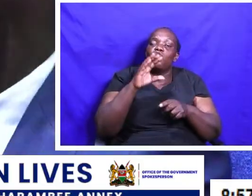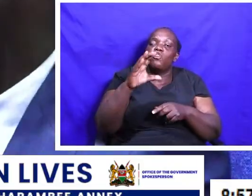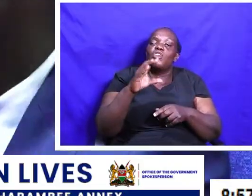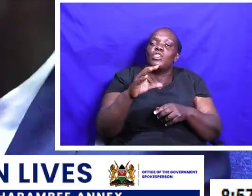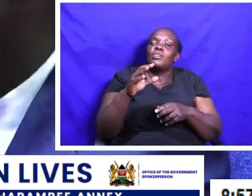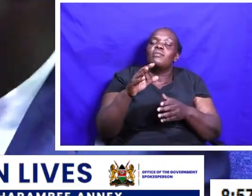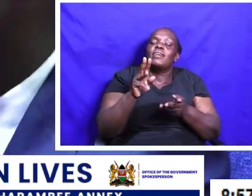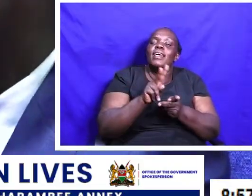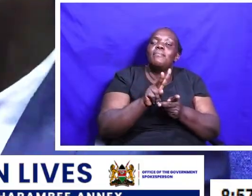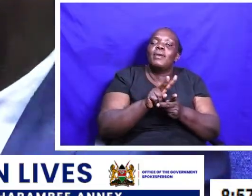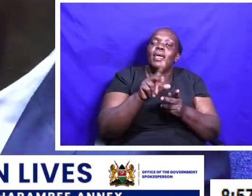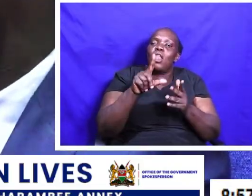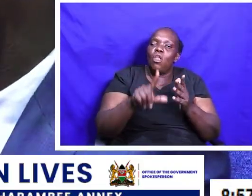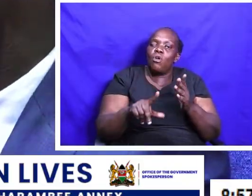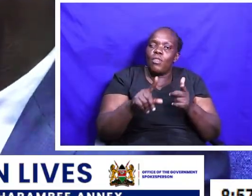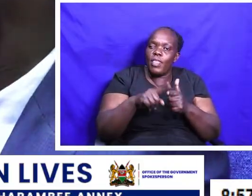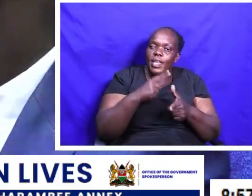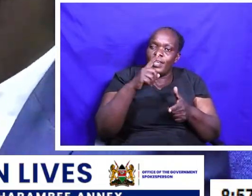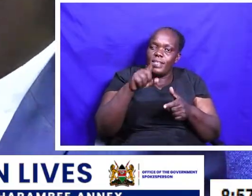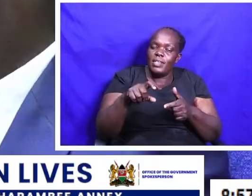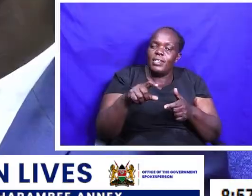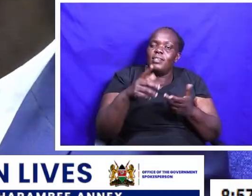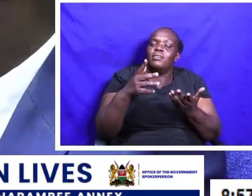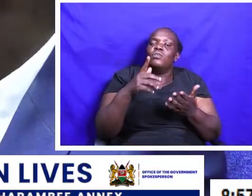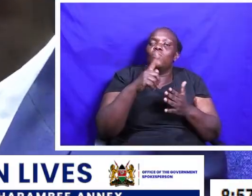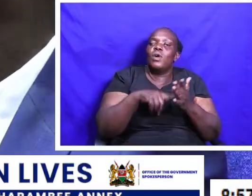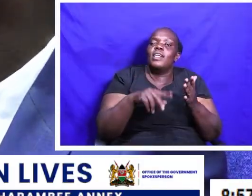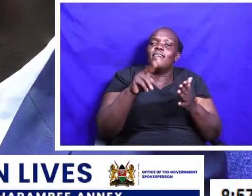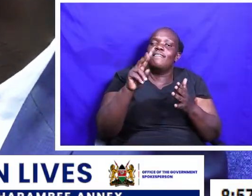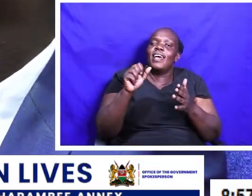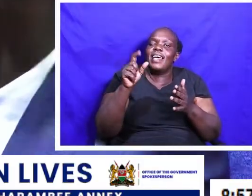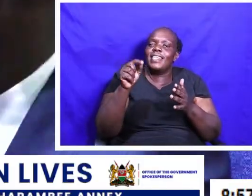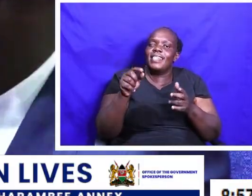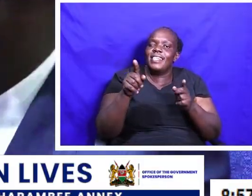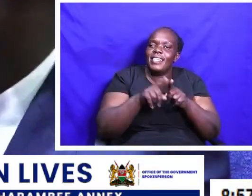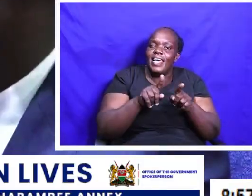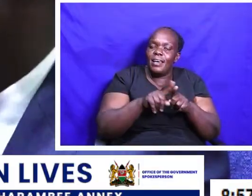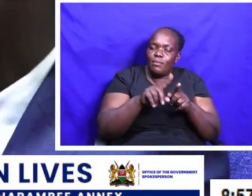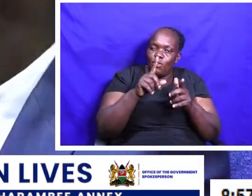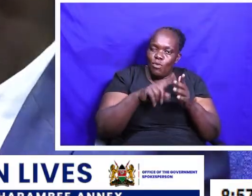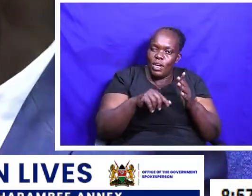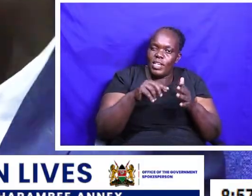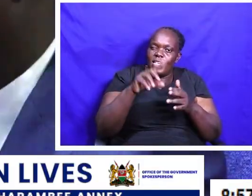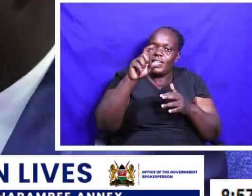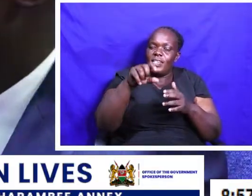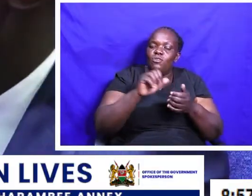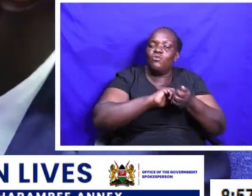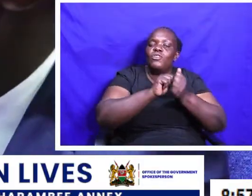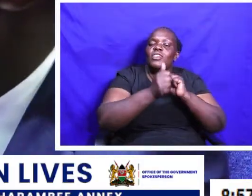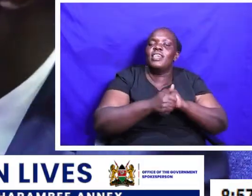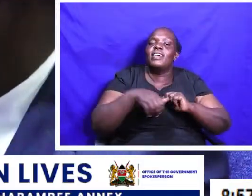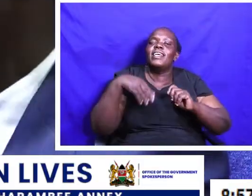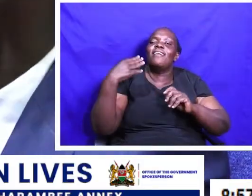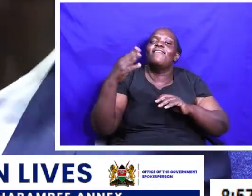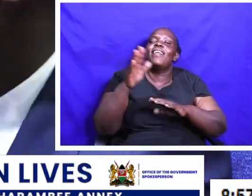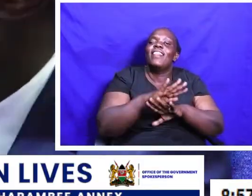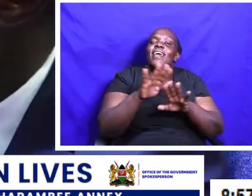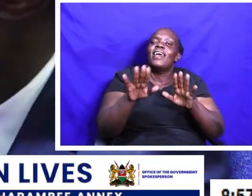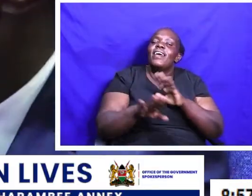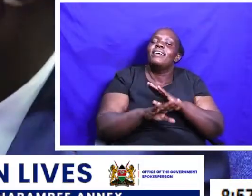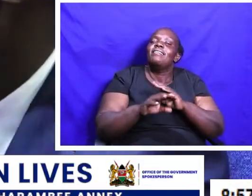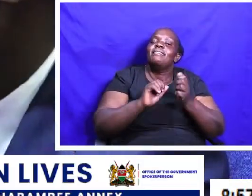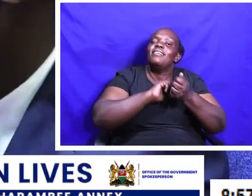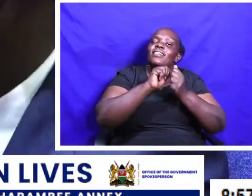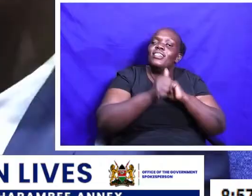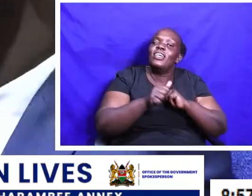of maintaining is very low. You only need brakes. Okay. The rest is the motor. Compared to this one, you have to change so many things. You have to change